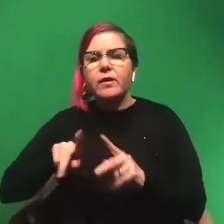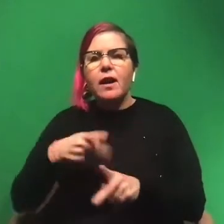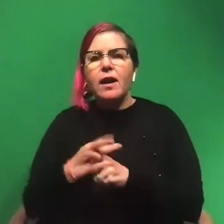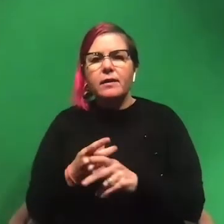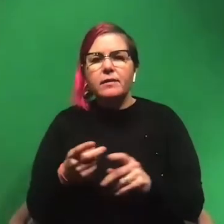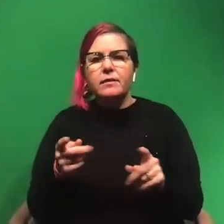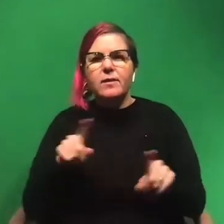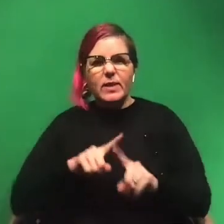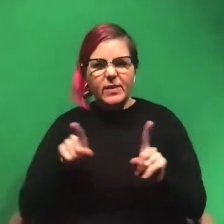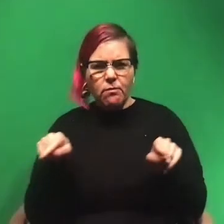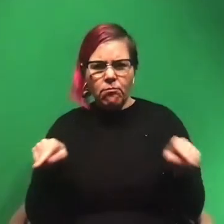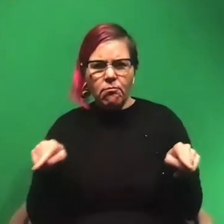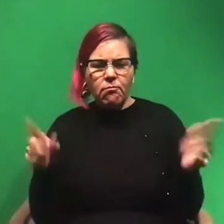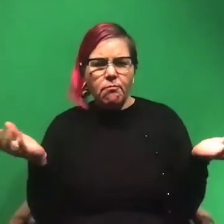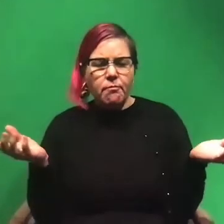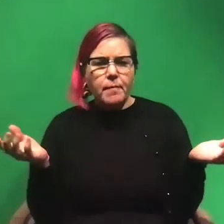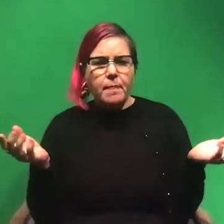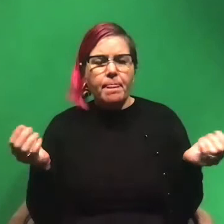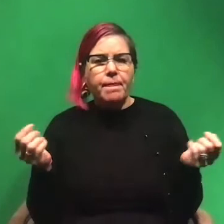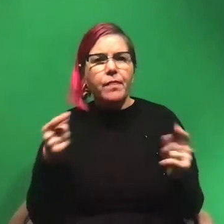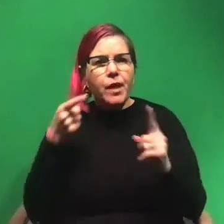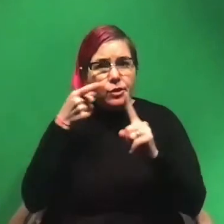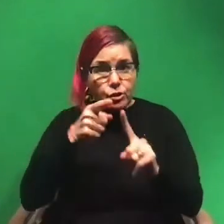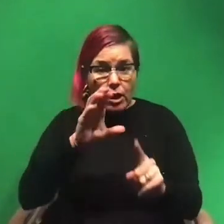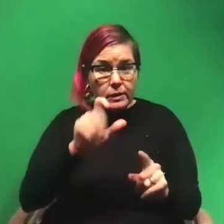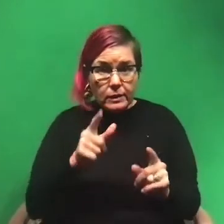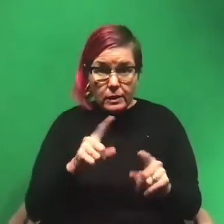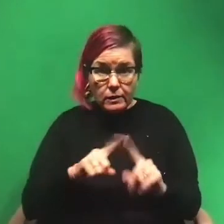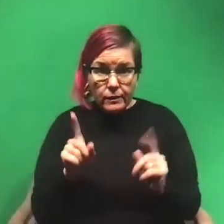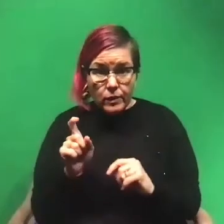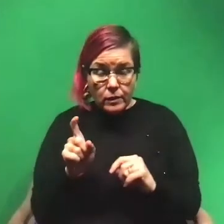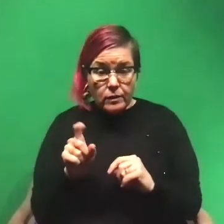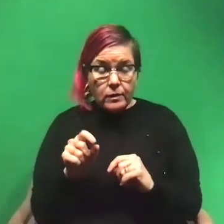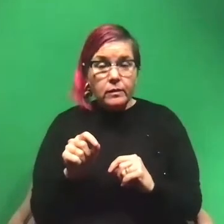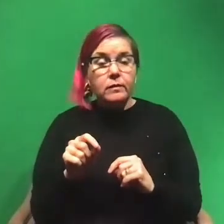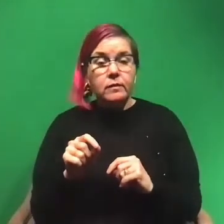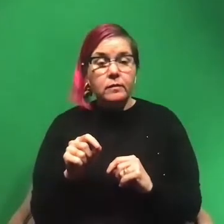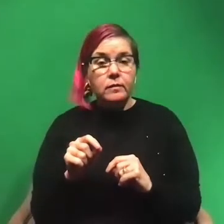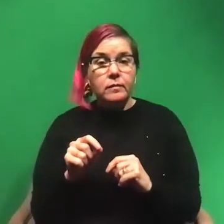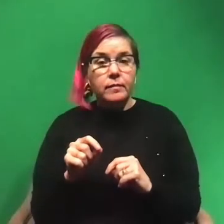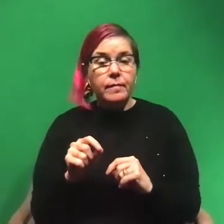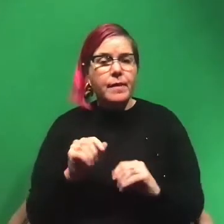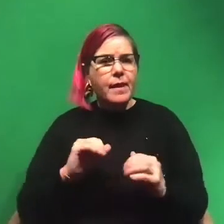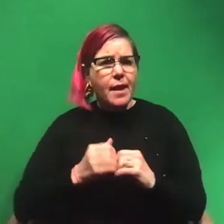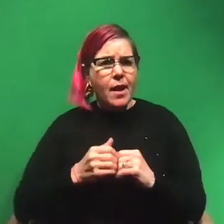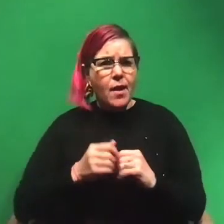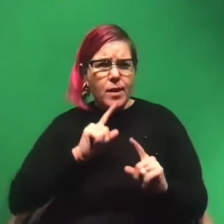differ in the target cell they're infecting, how they respond